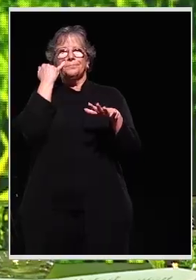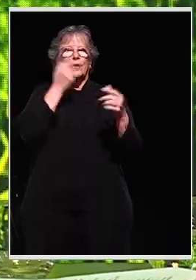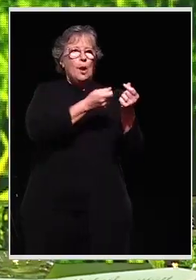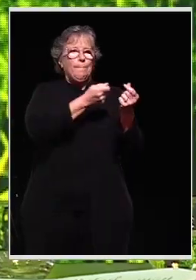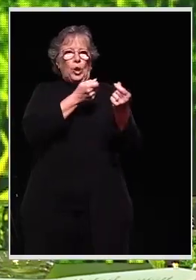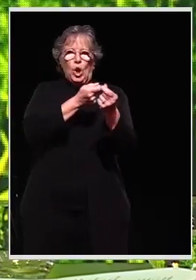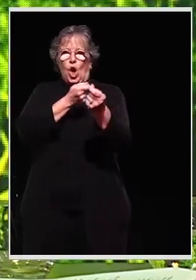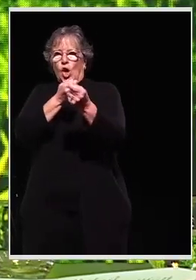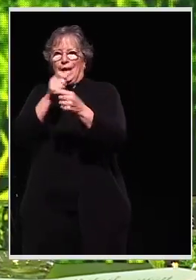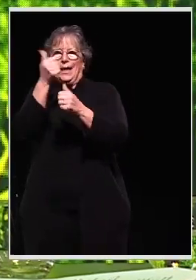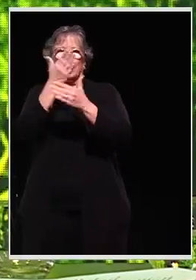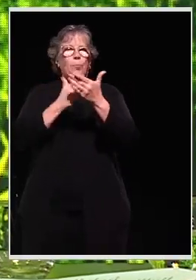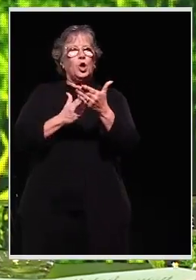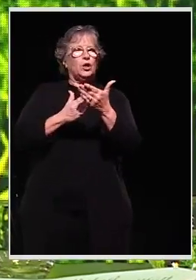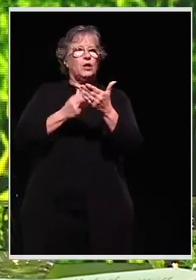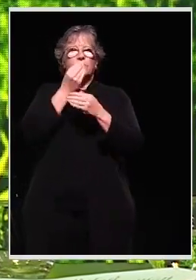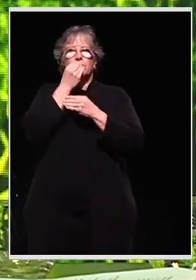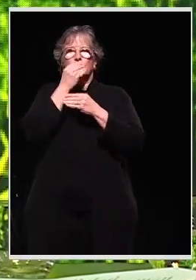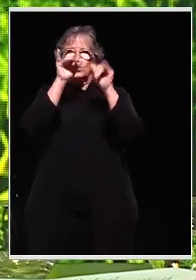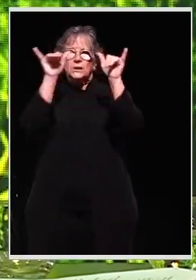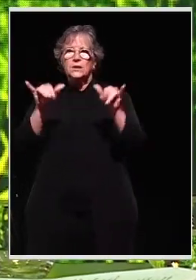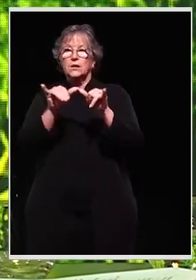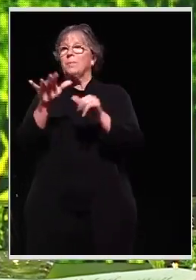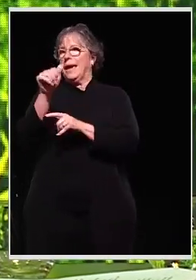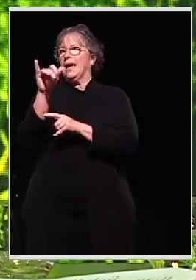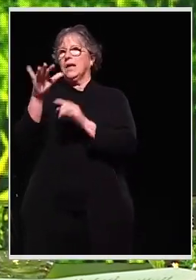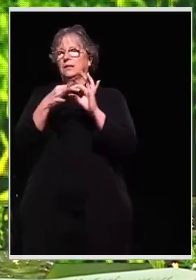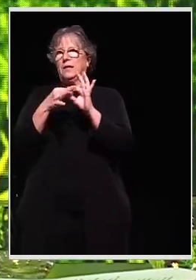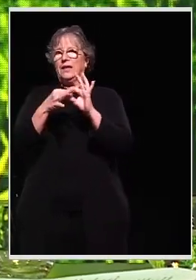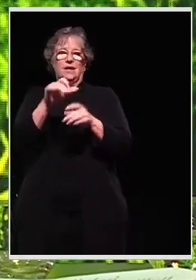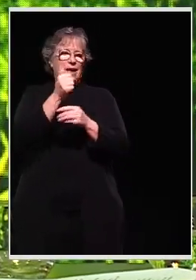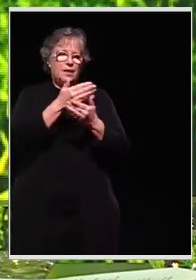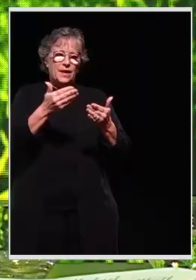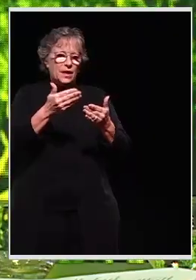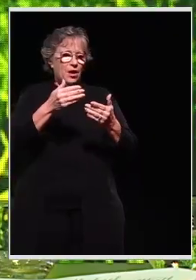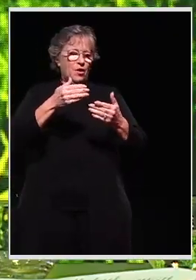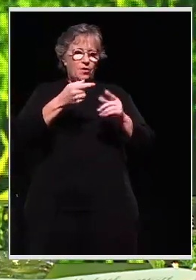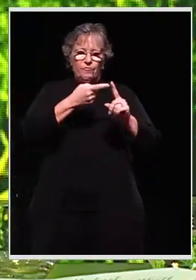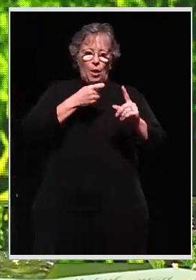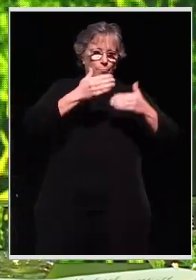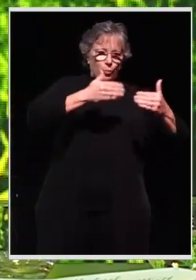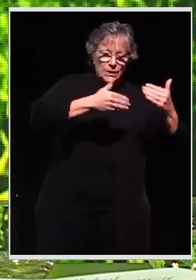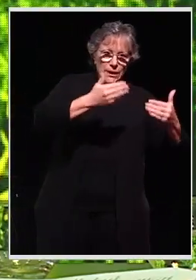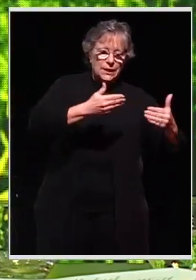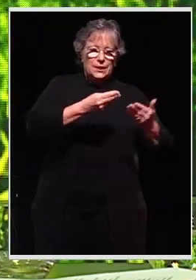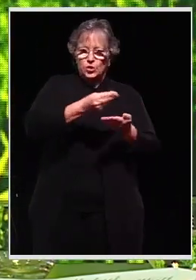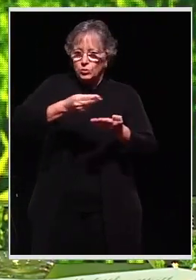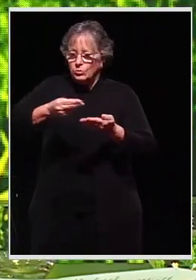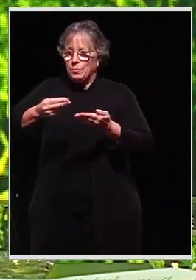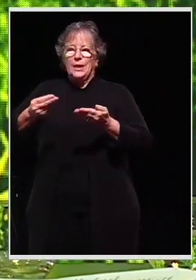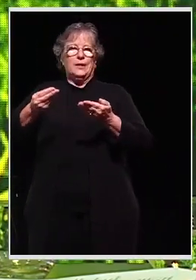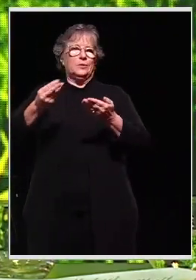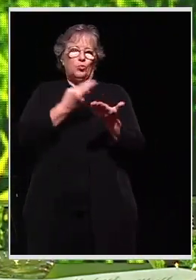find AI connected to it at some point. And that's everything from how you process and distribute resources and materials more efficiently,